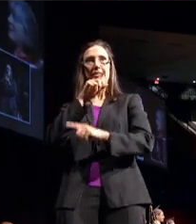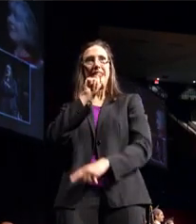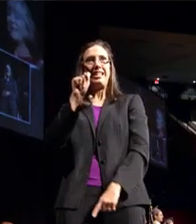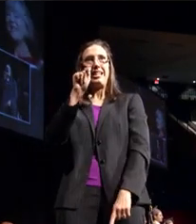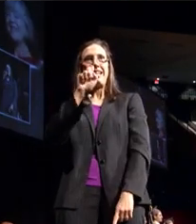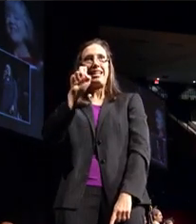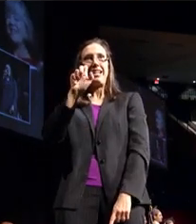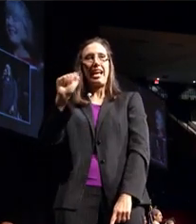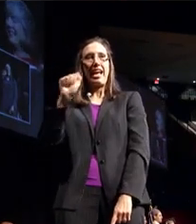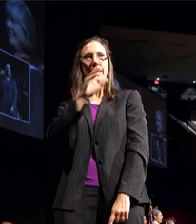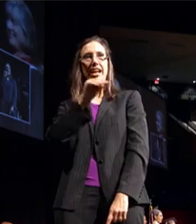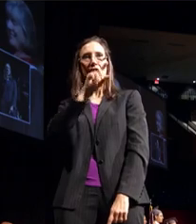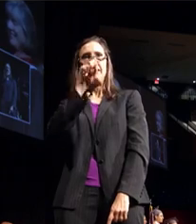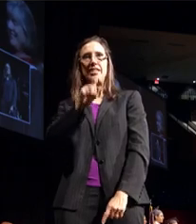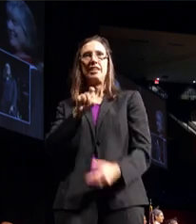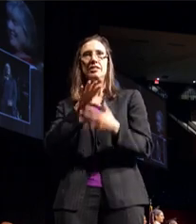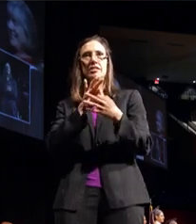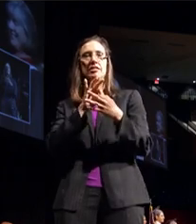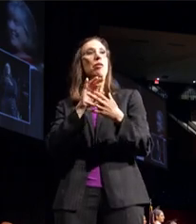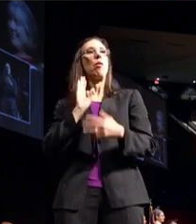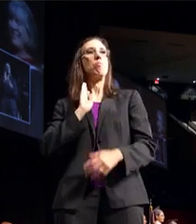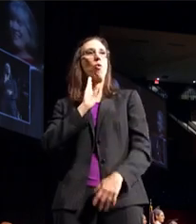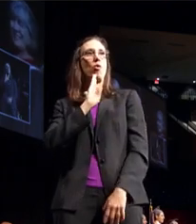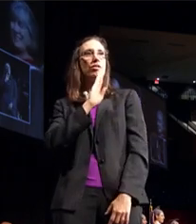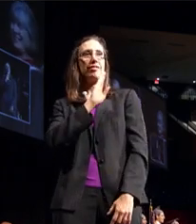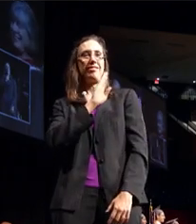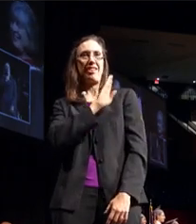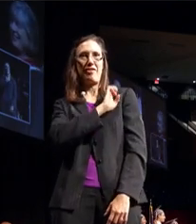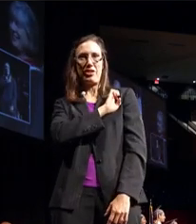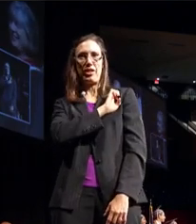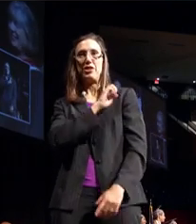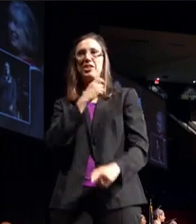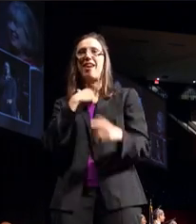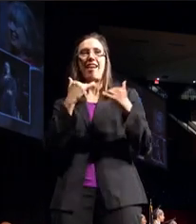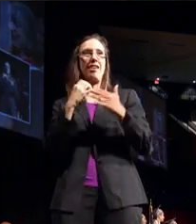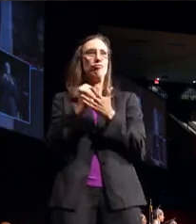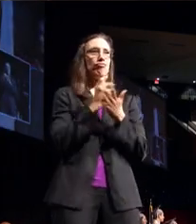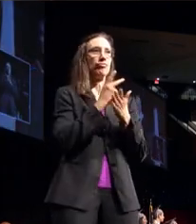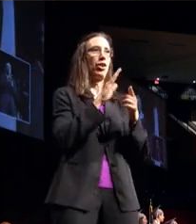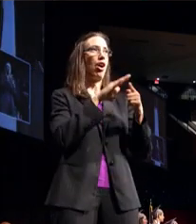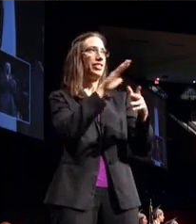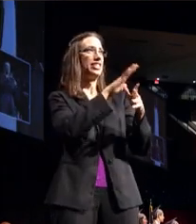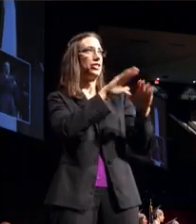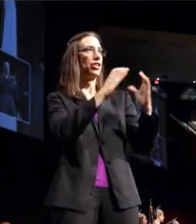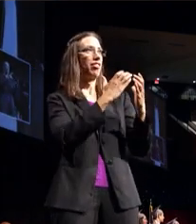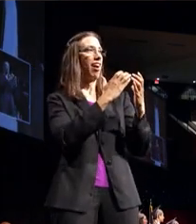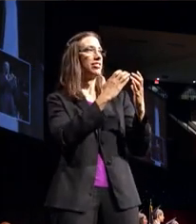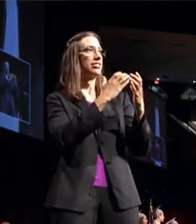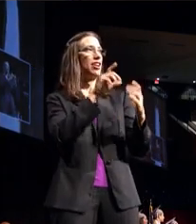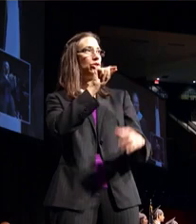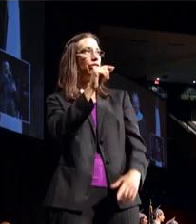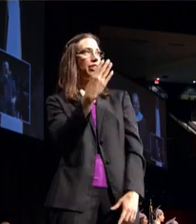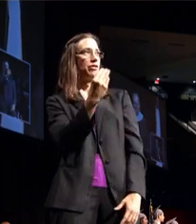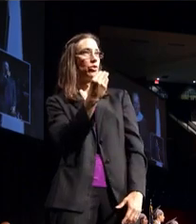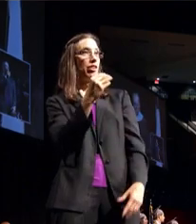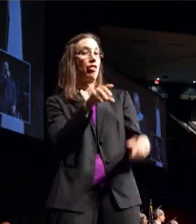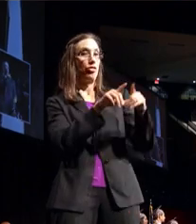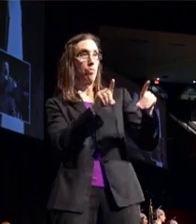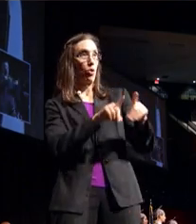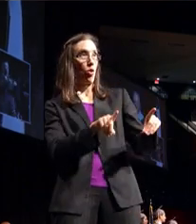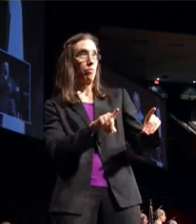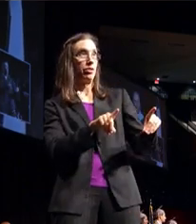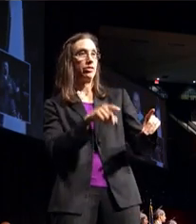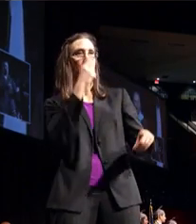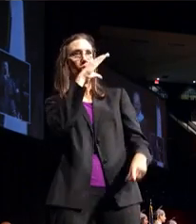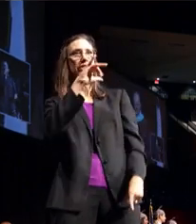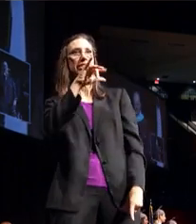Education Agency and the Texas Board of Education, I do hereby confer upon the senior class of 2014 the diplomas